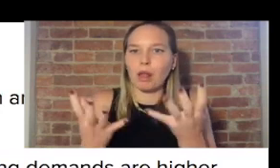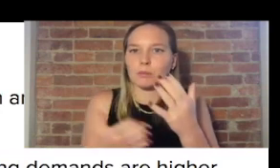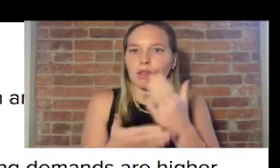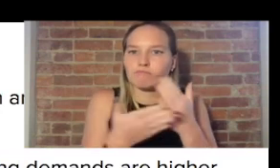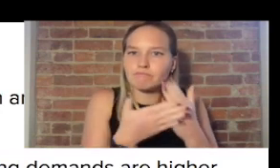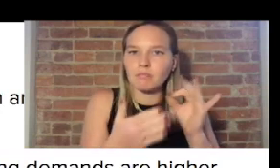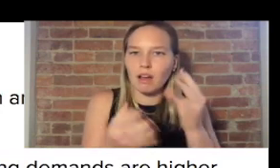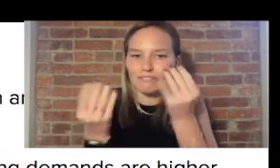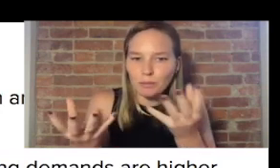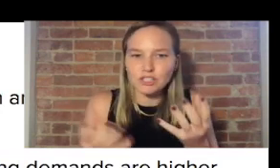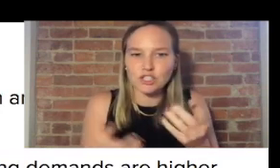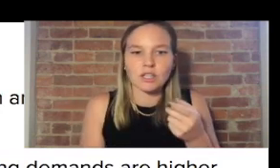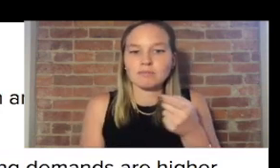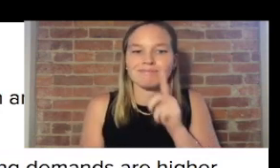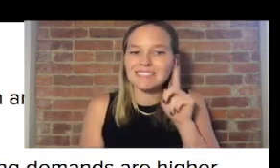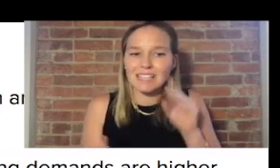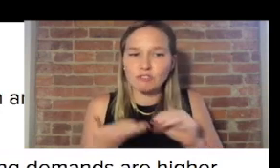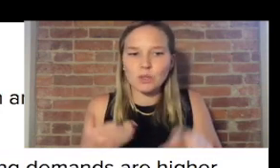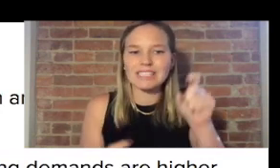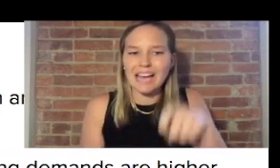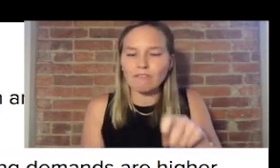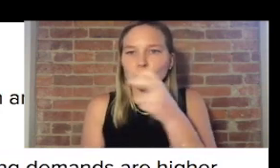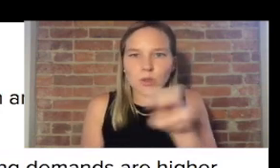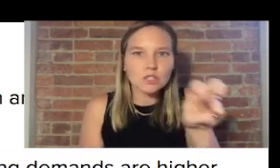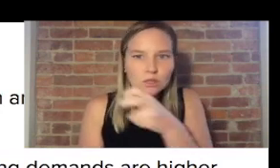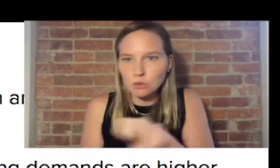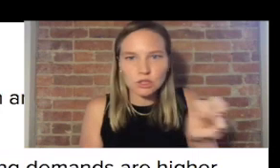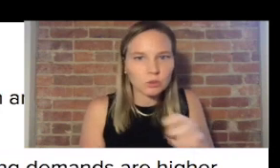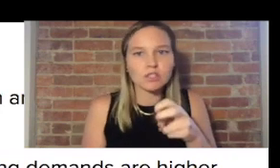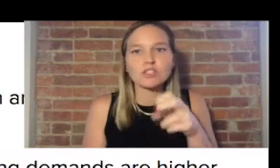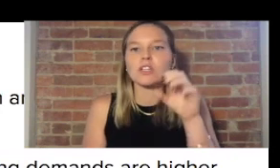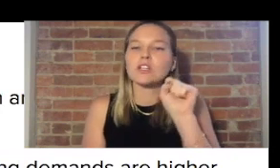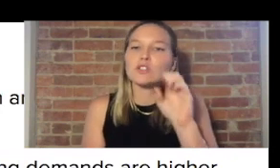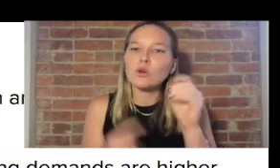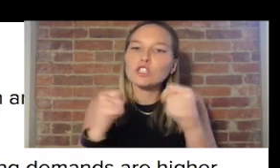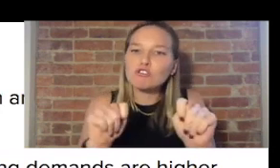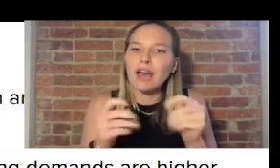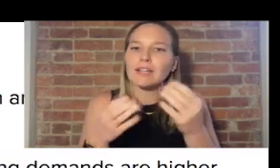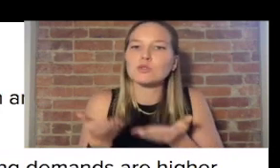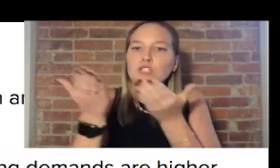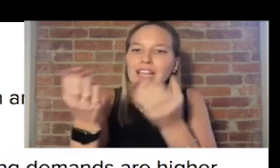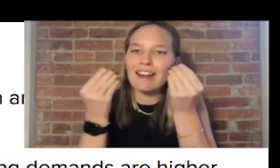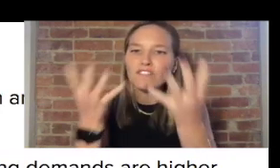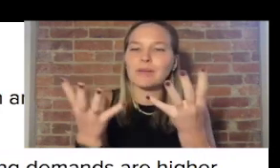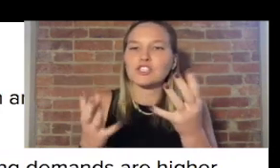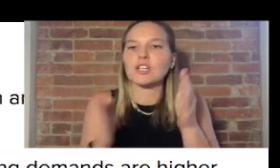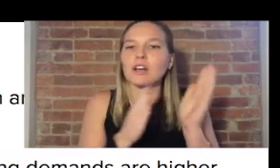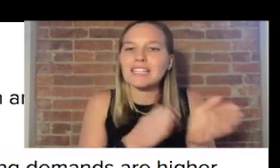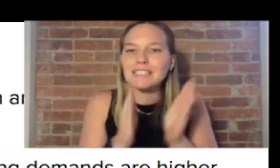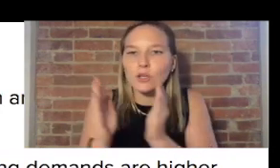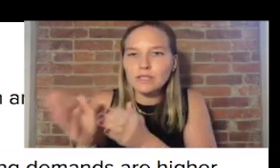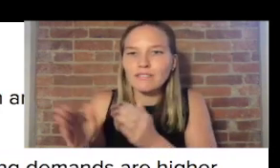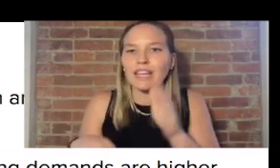Also, while hearing students can attend to multiple pieces of information at the same time, a deaf student can